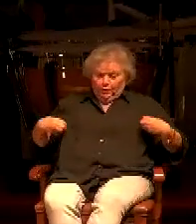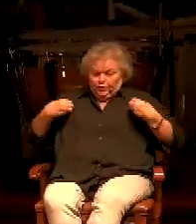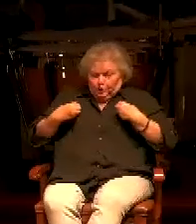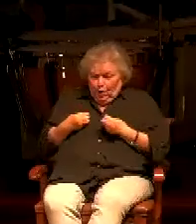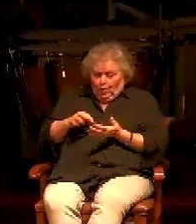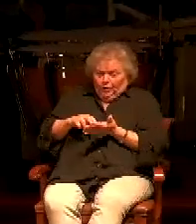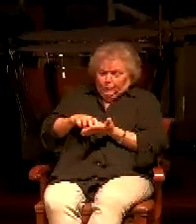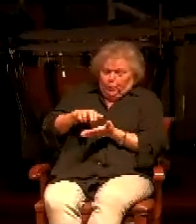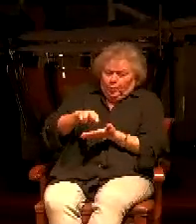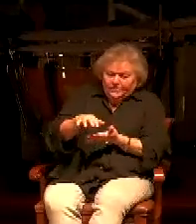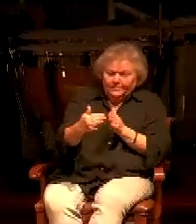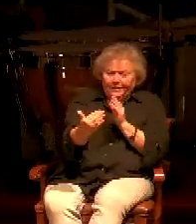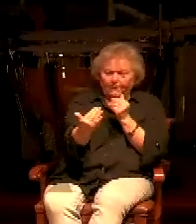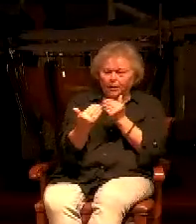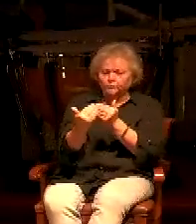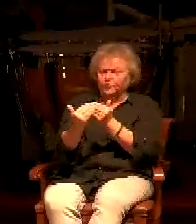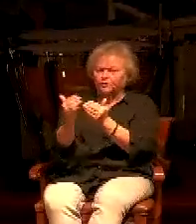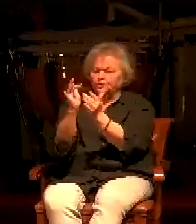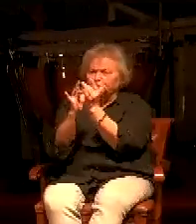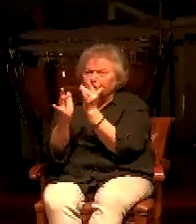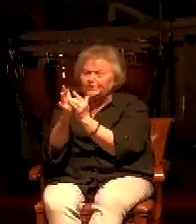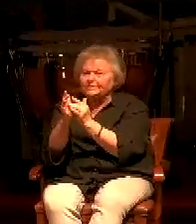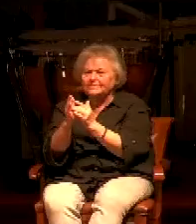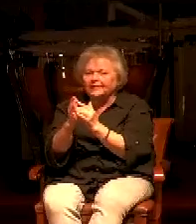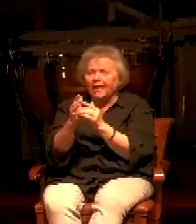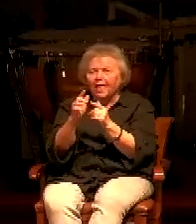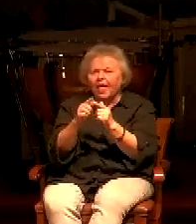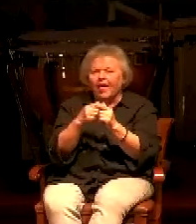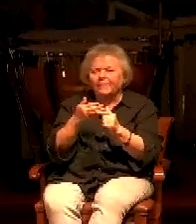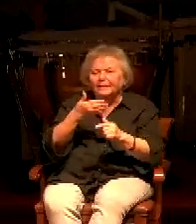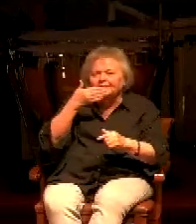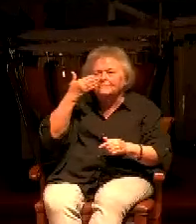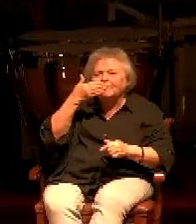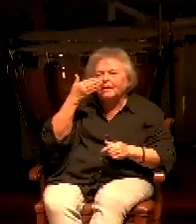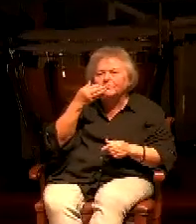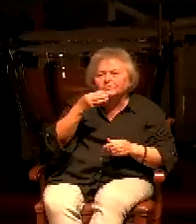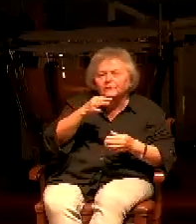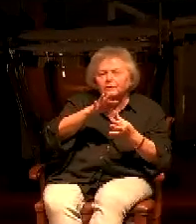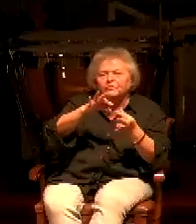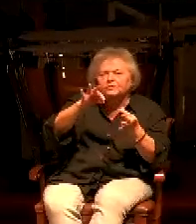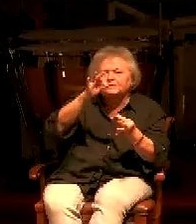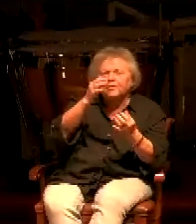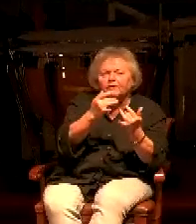He's getting close to Jesus, and the smoke of the charcoal hits his nostrils.